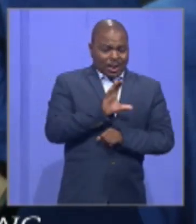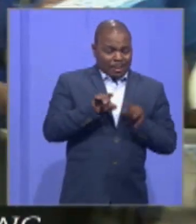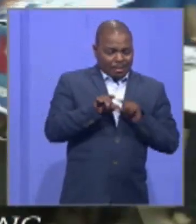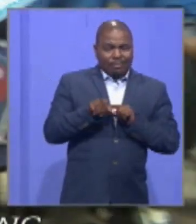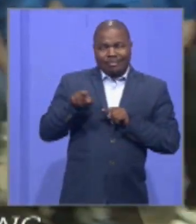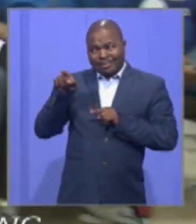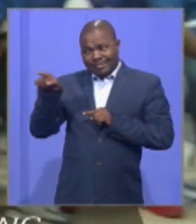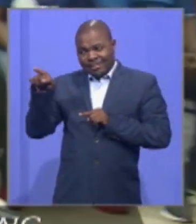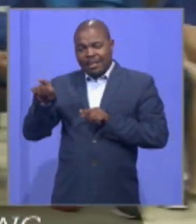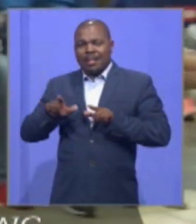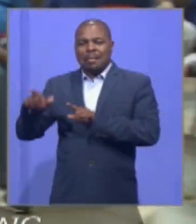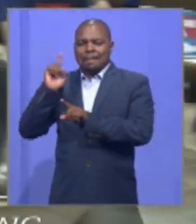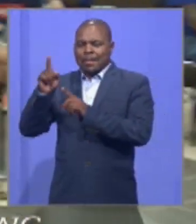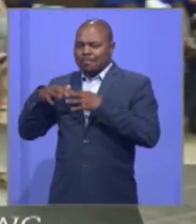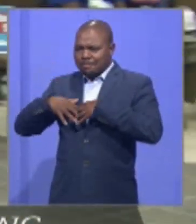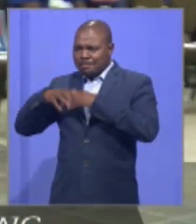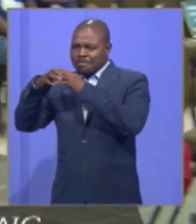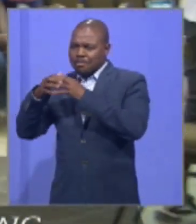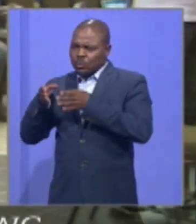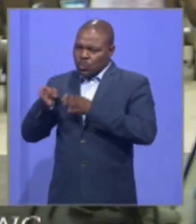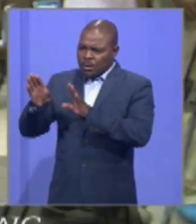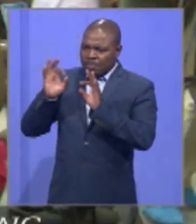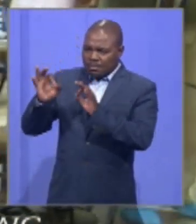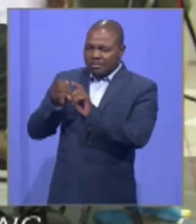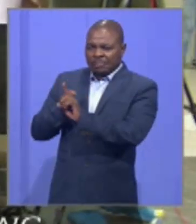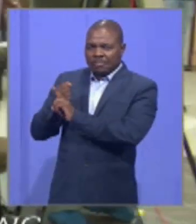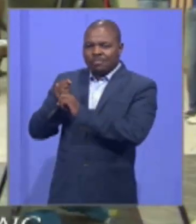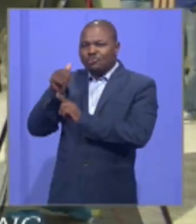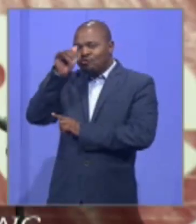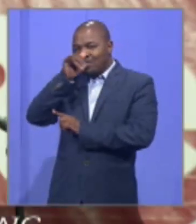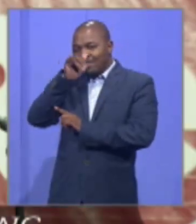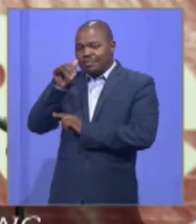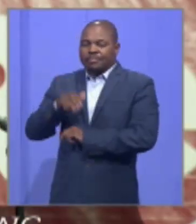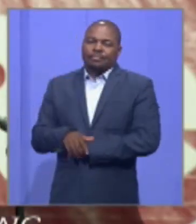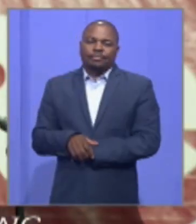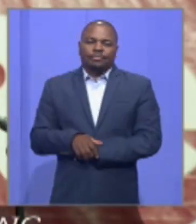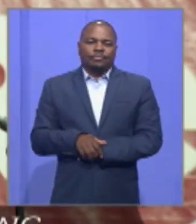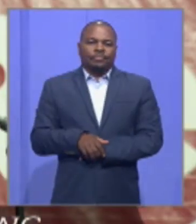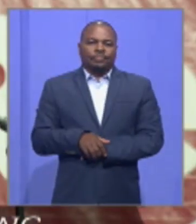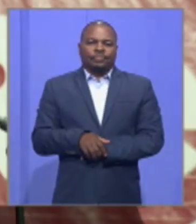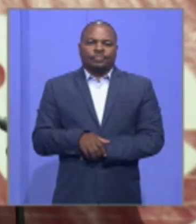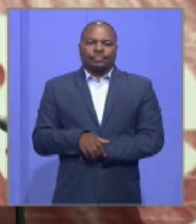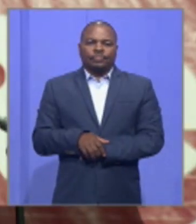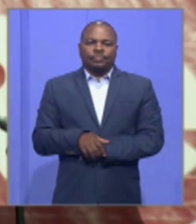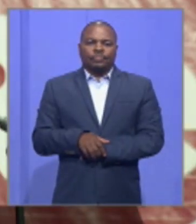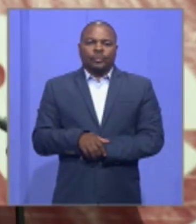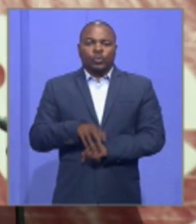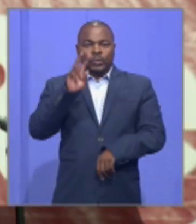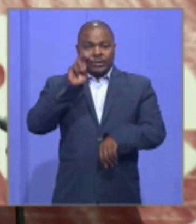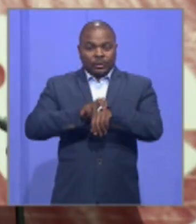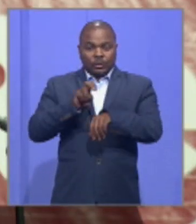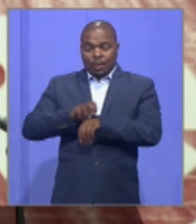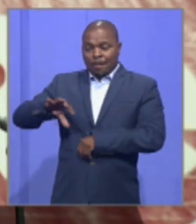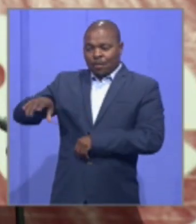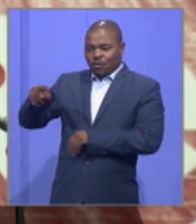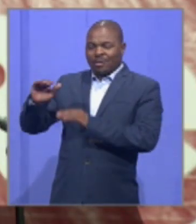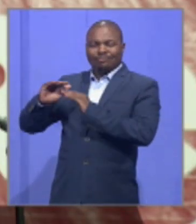tsenya tiriso mekgwa e gagametseng ya go fedisa bosenyi mo porofenseng. Also need to rescue this